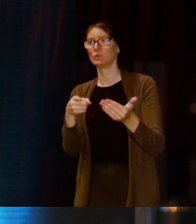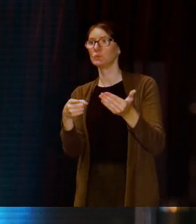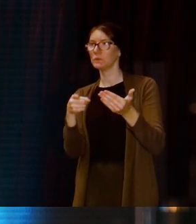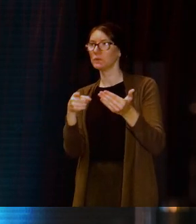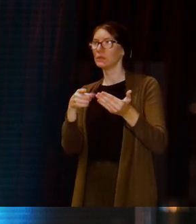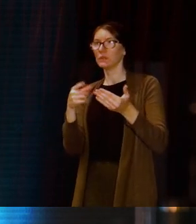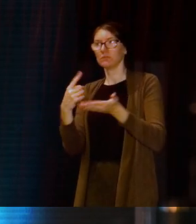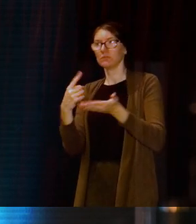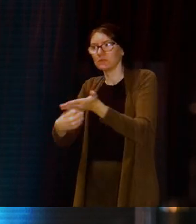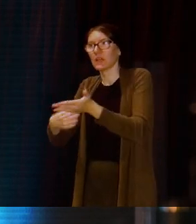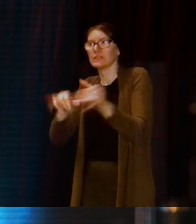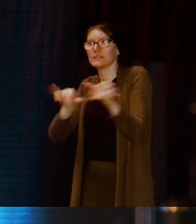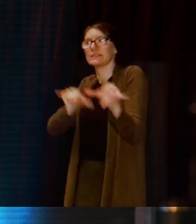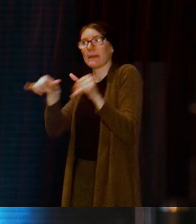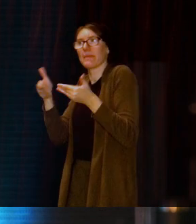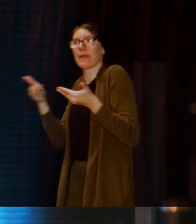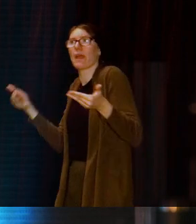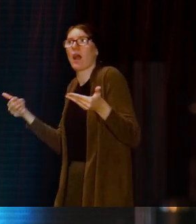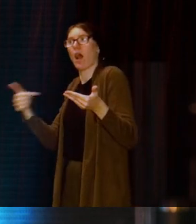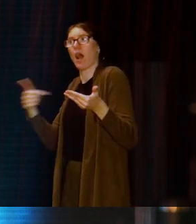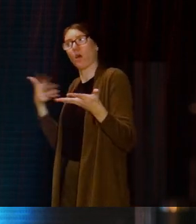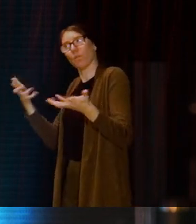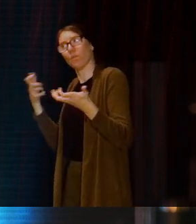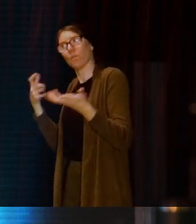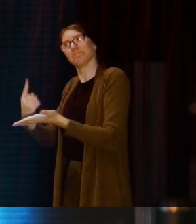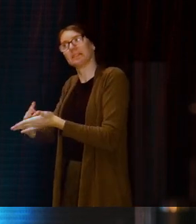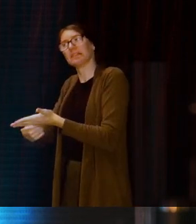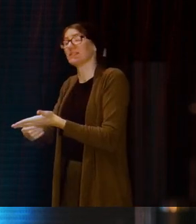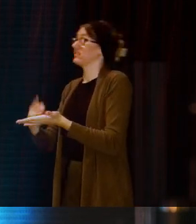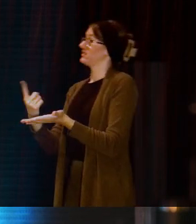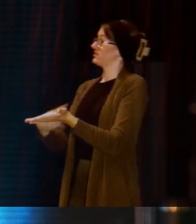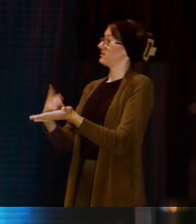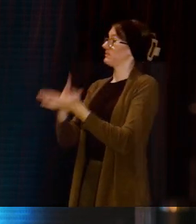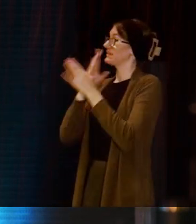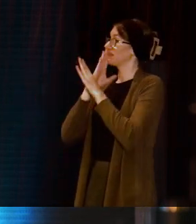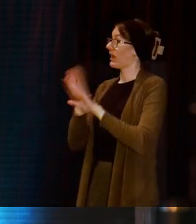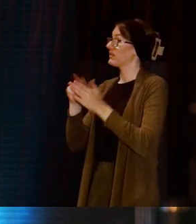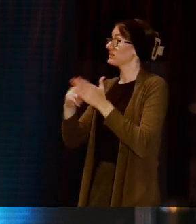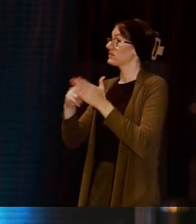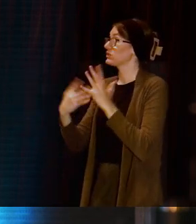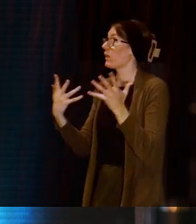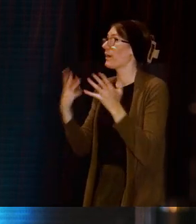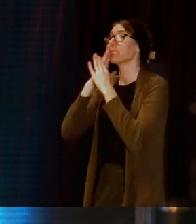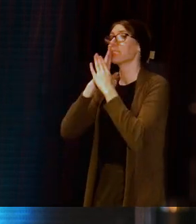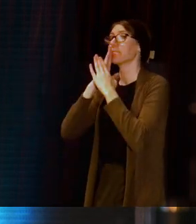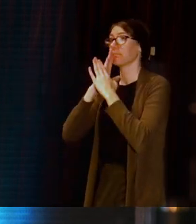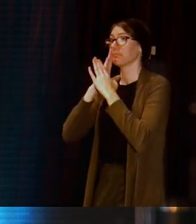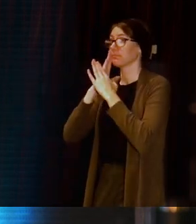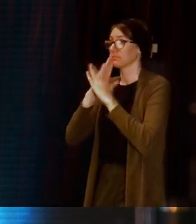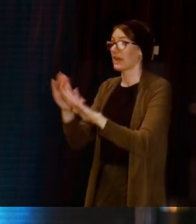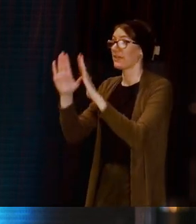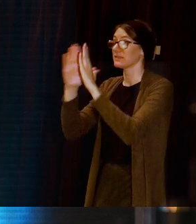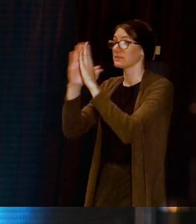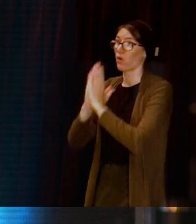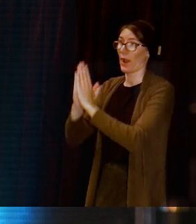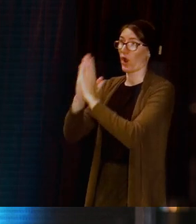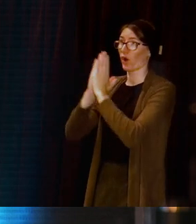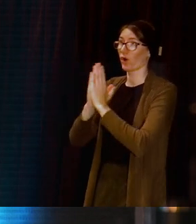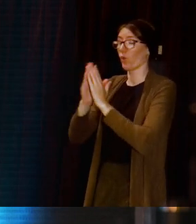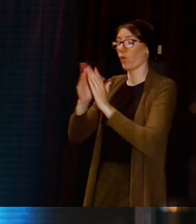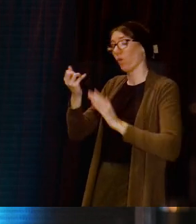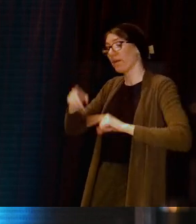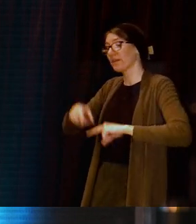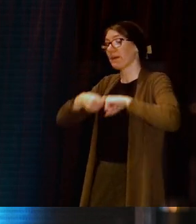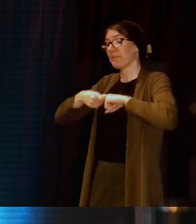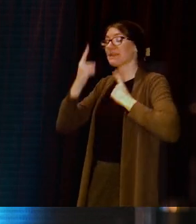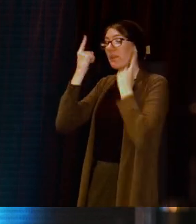you to speak on this item that I want to speak on. Sometimes silence is prayer. Sometimes silence is stopping to think about